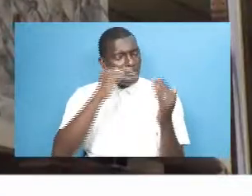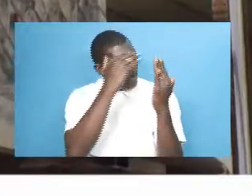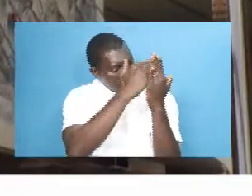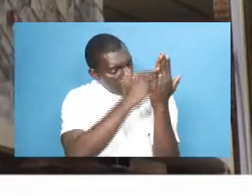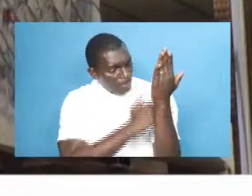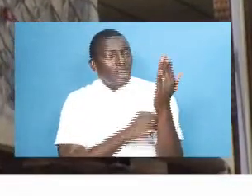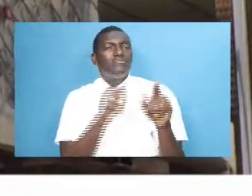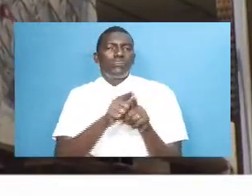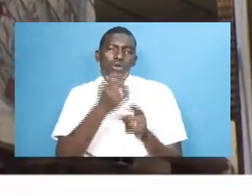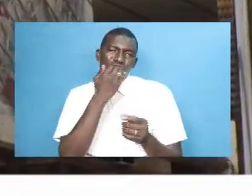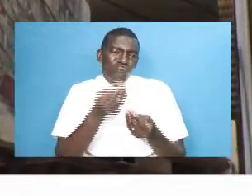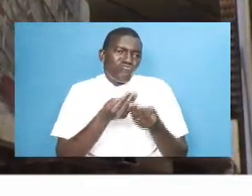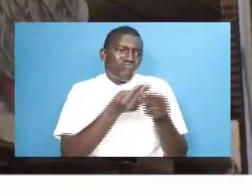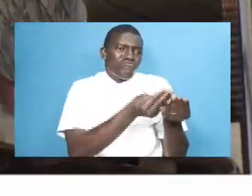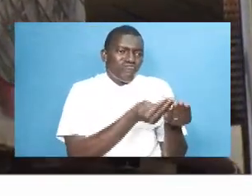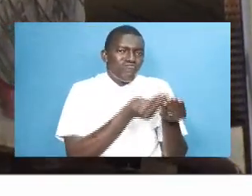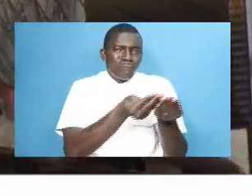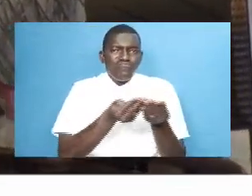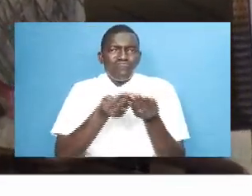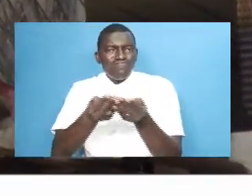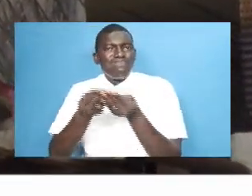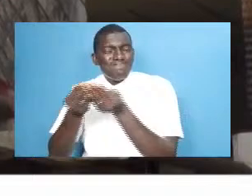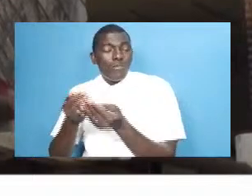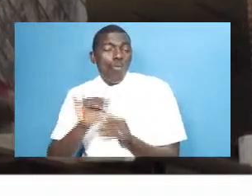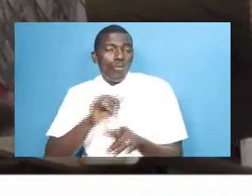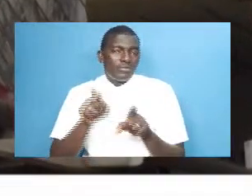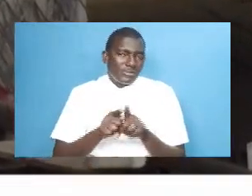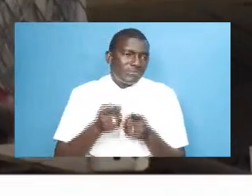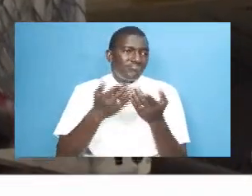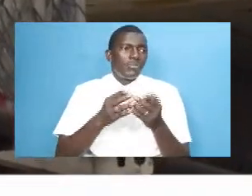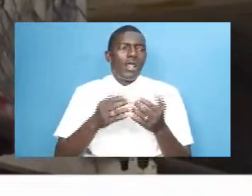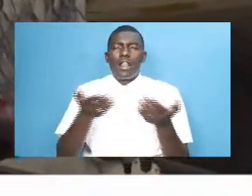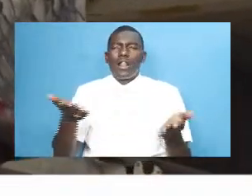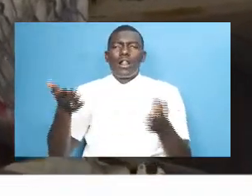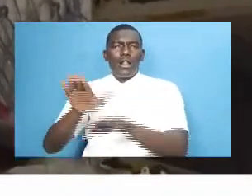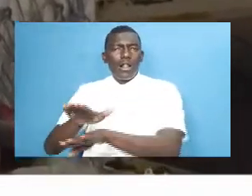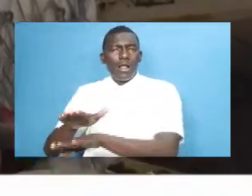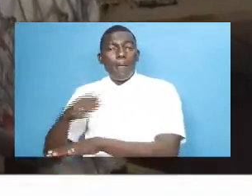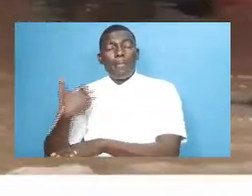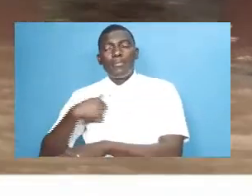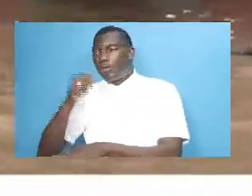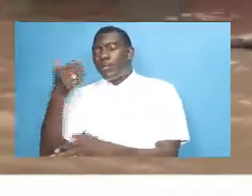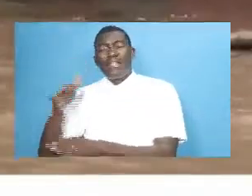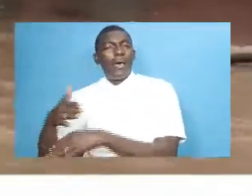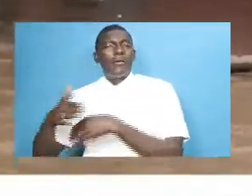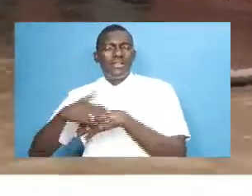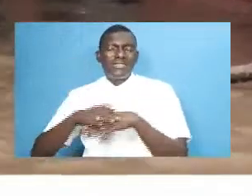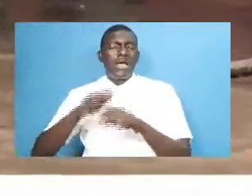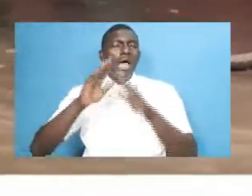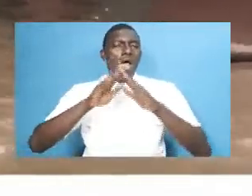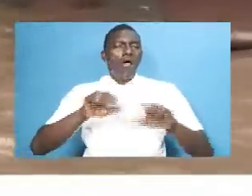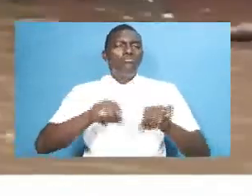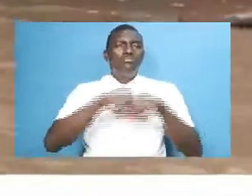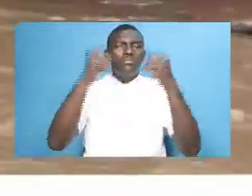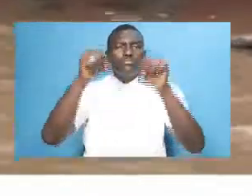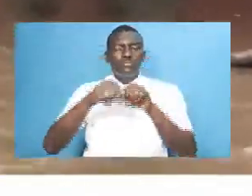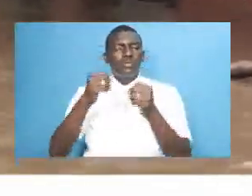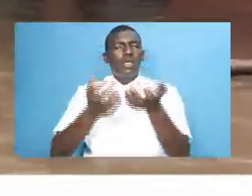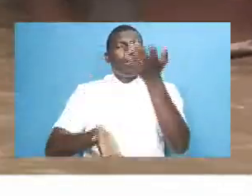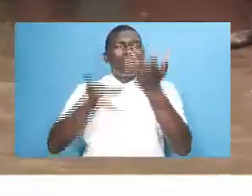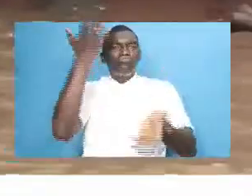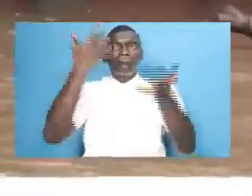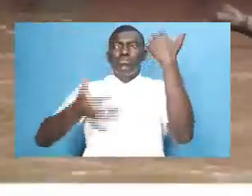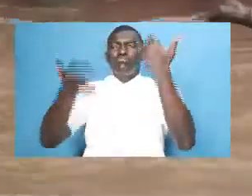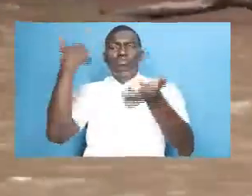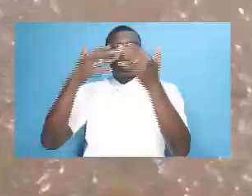natural disaster in the Gambia, during which storms led to deaths, caused injuries, and destroyed many structures.